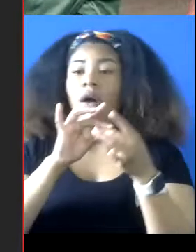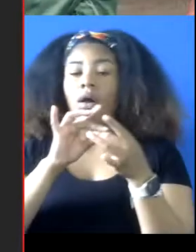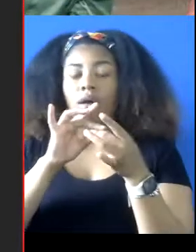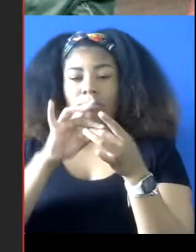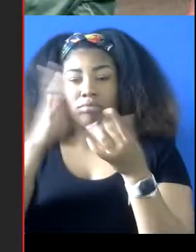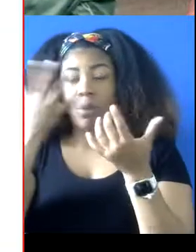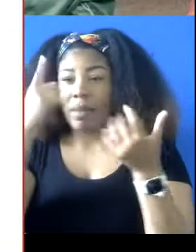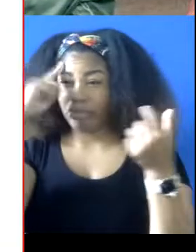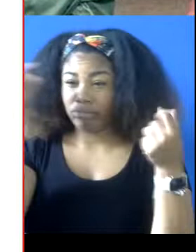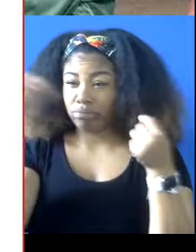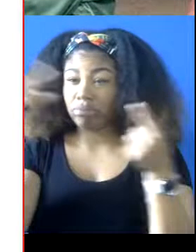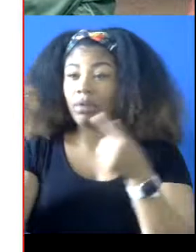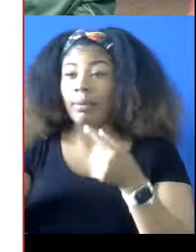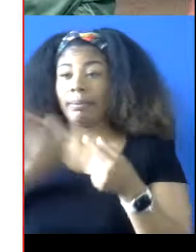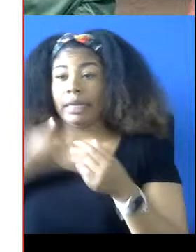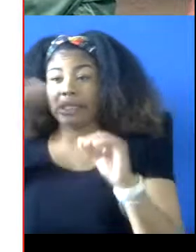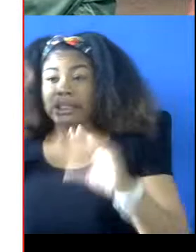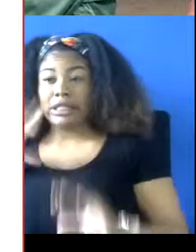with the learner.